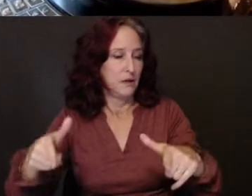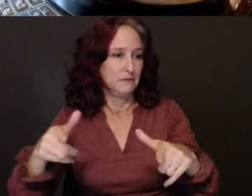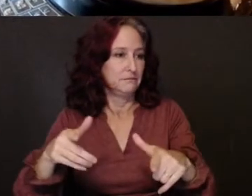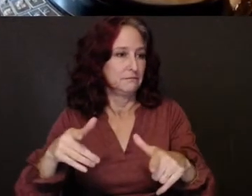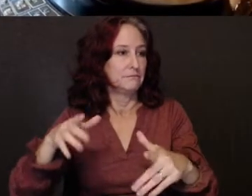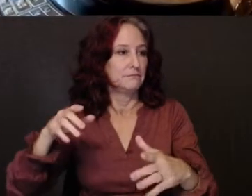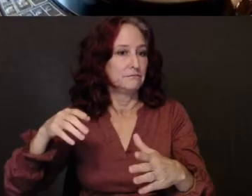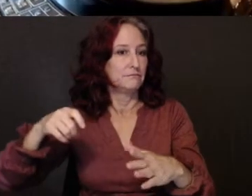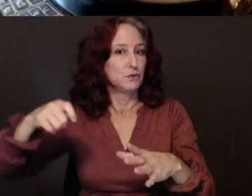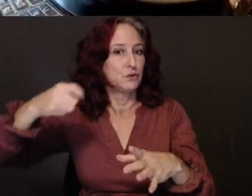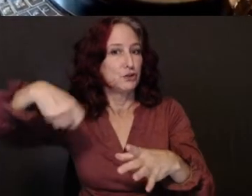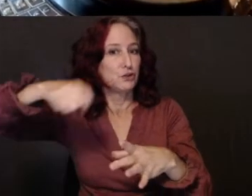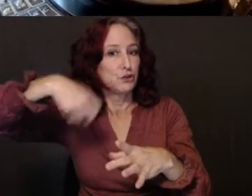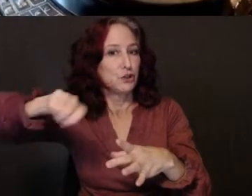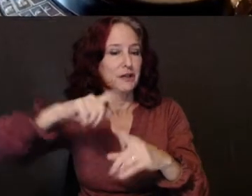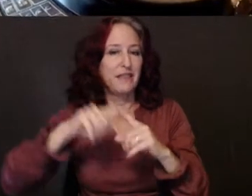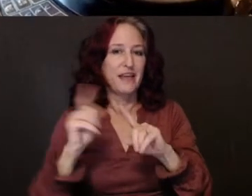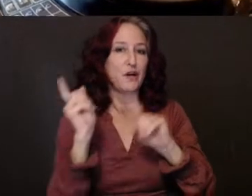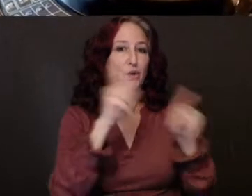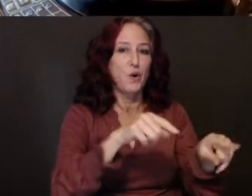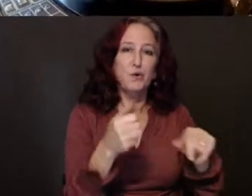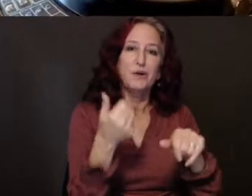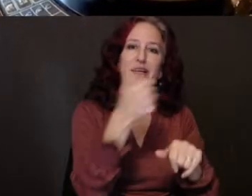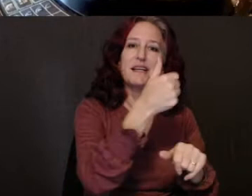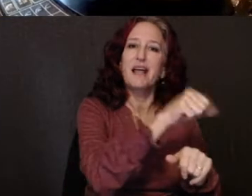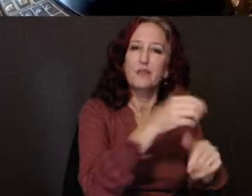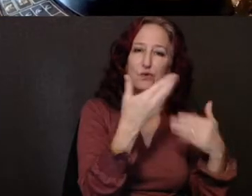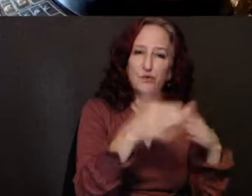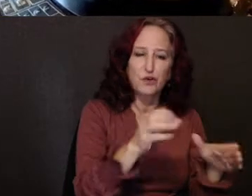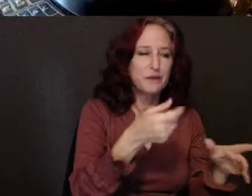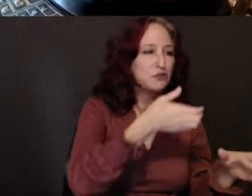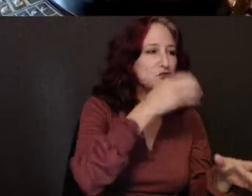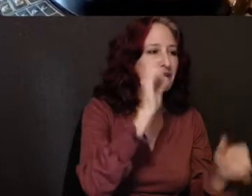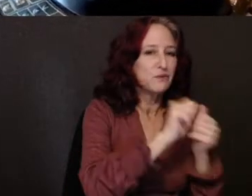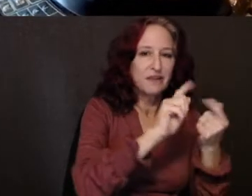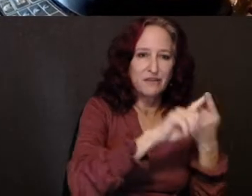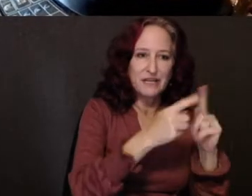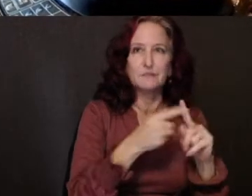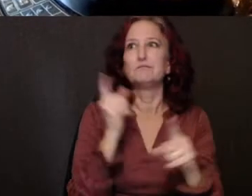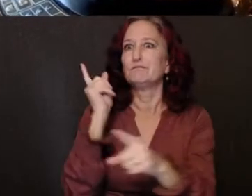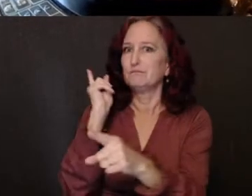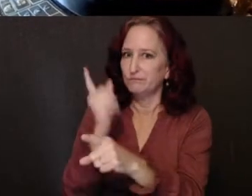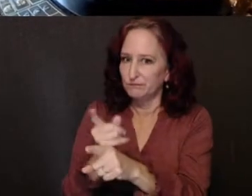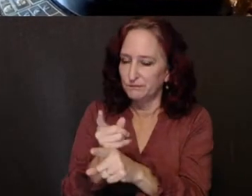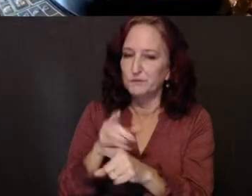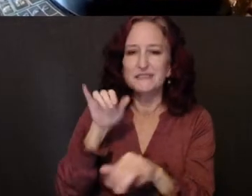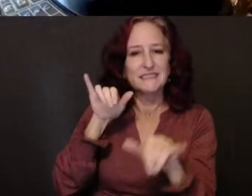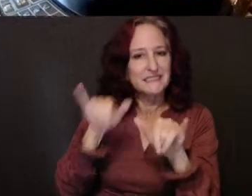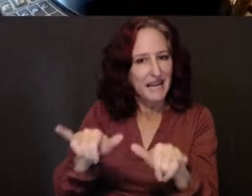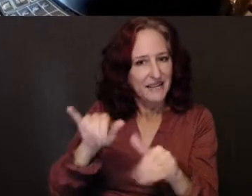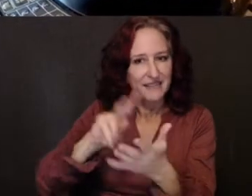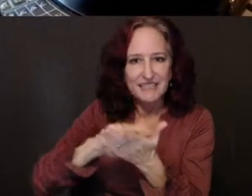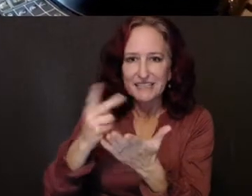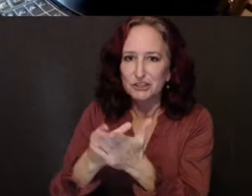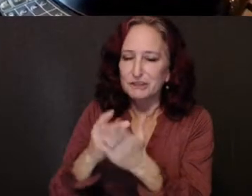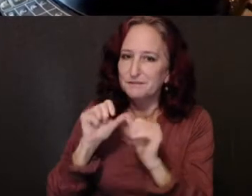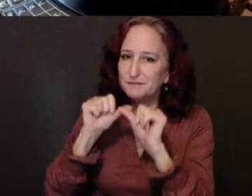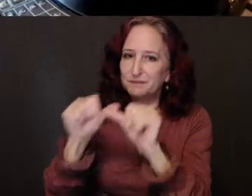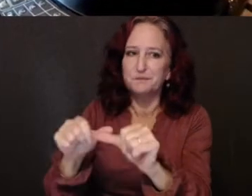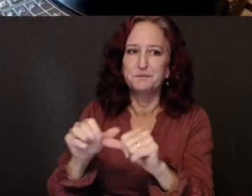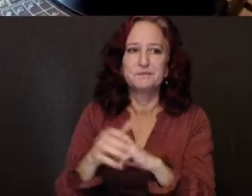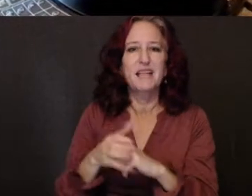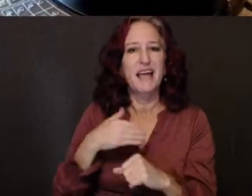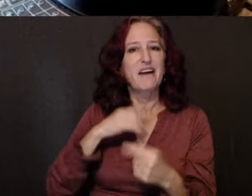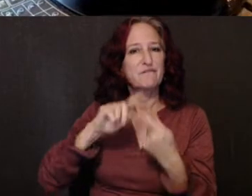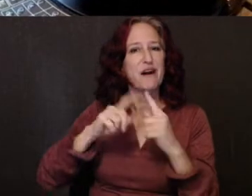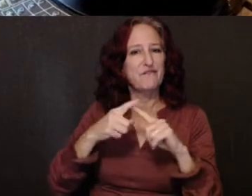it moving. It's not a dish you can just stick on the stovetop and then go have a drink in the other room with